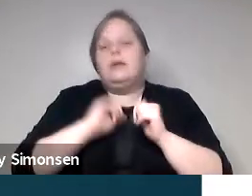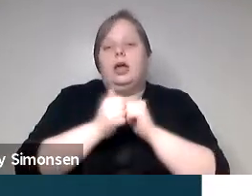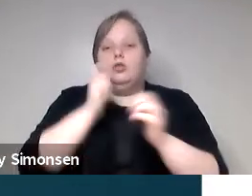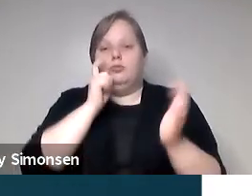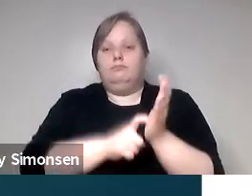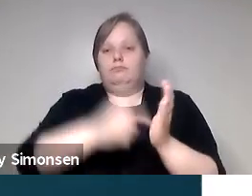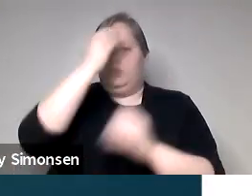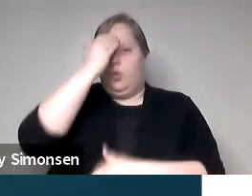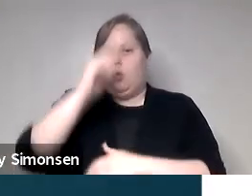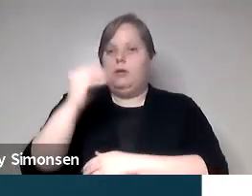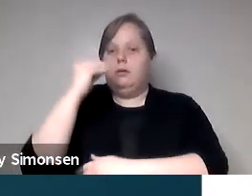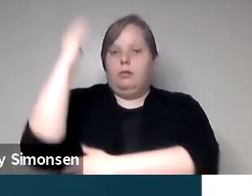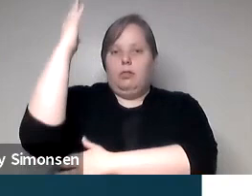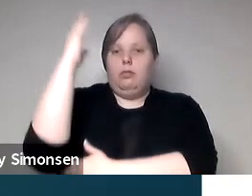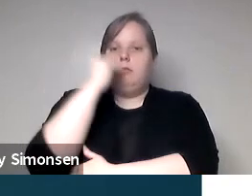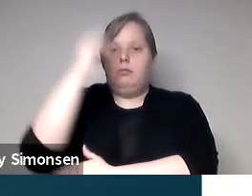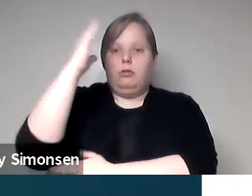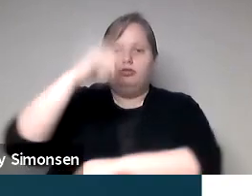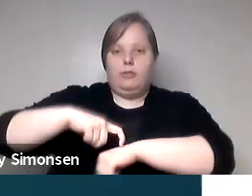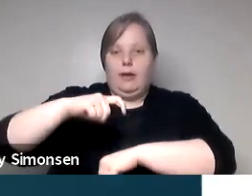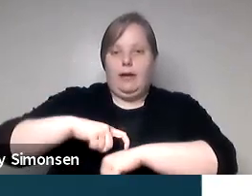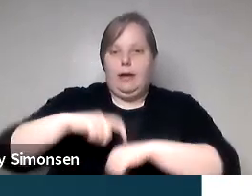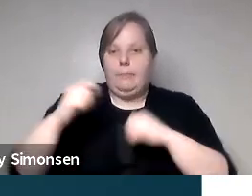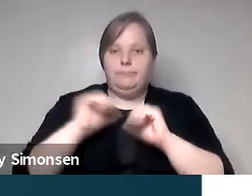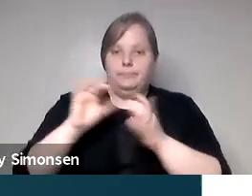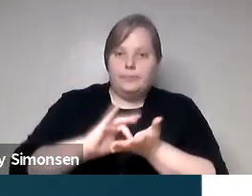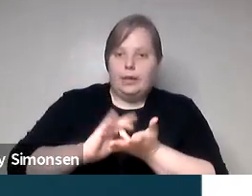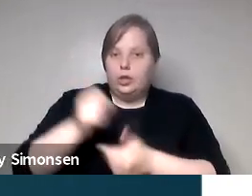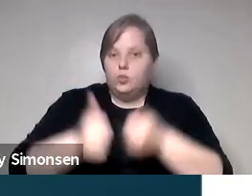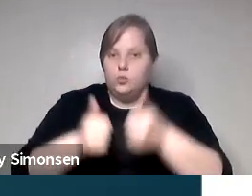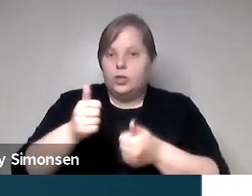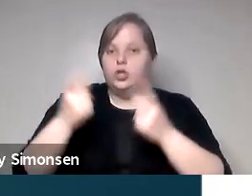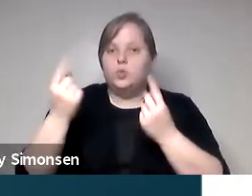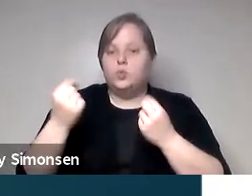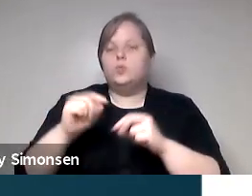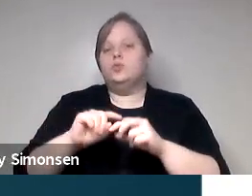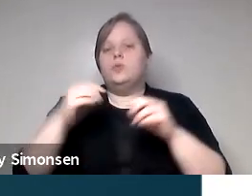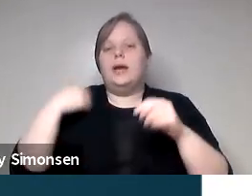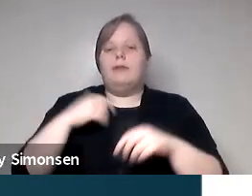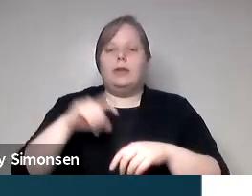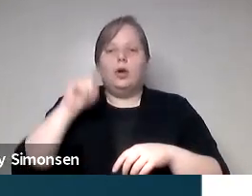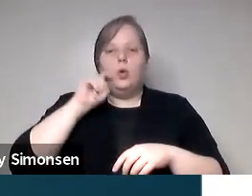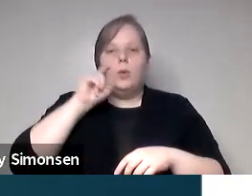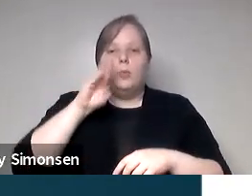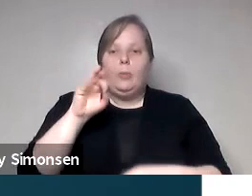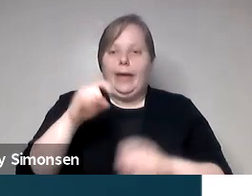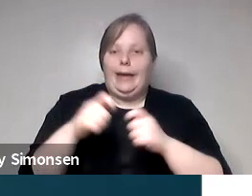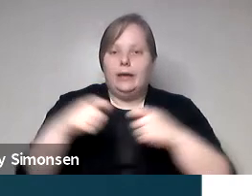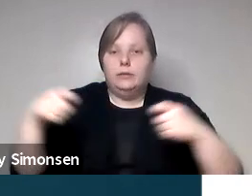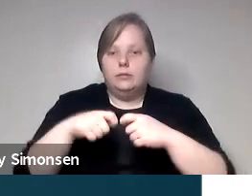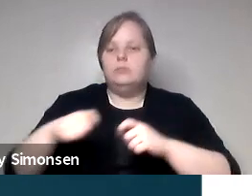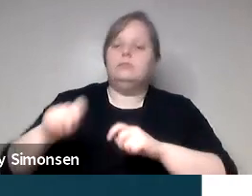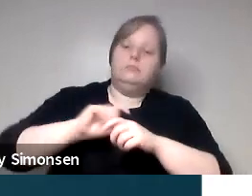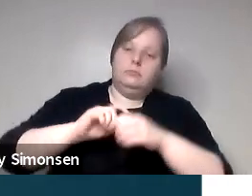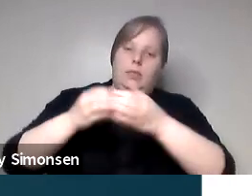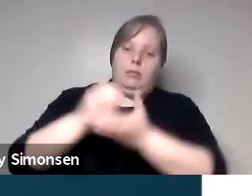lunchtime medications is to have a rubber band around the bottles. It's very tactile. It doesn't